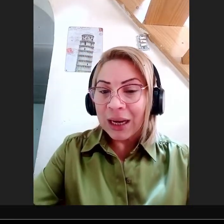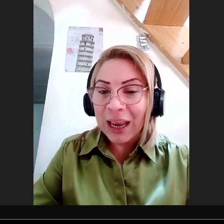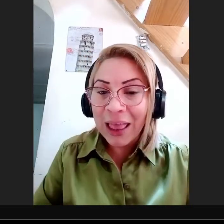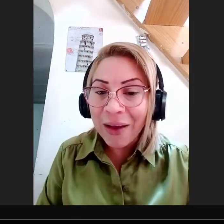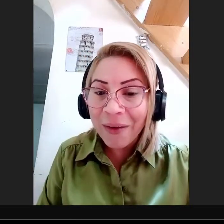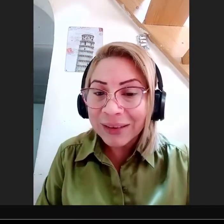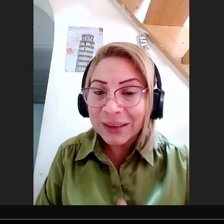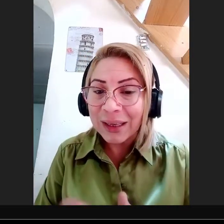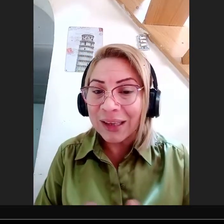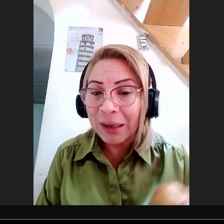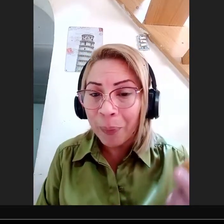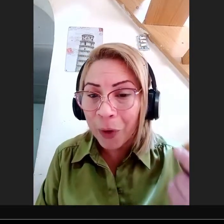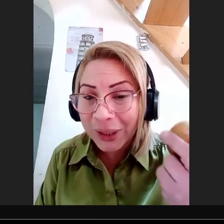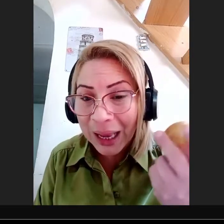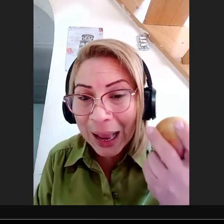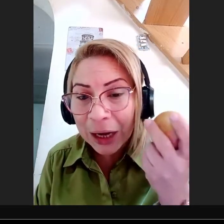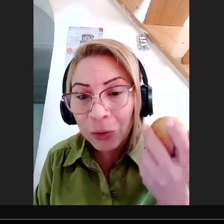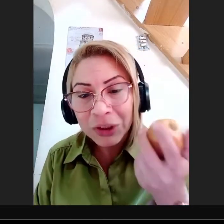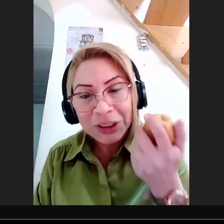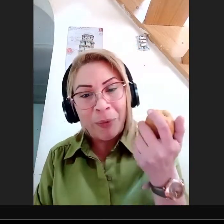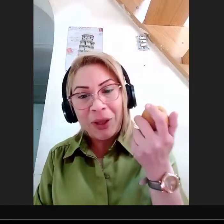done that their entire life.